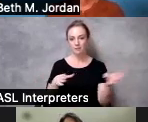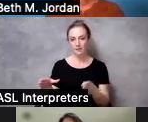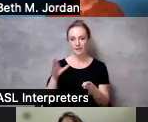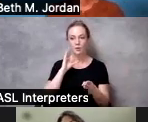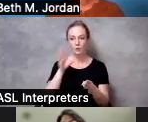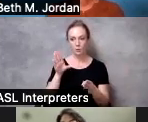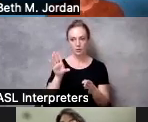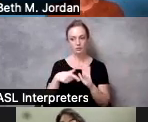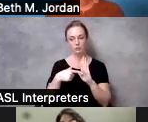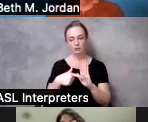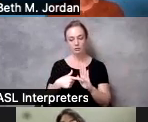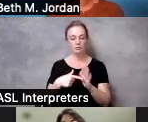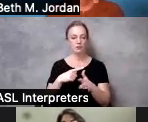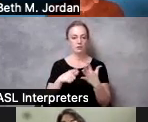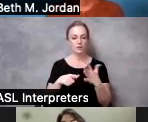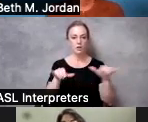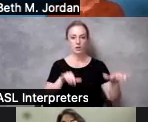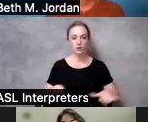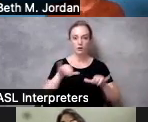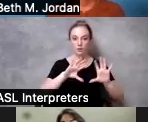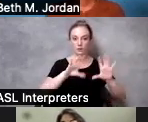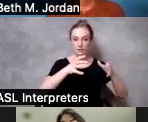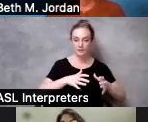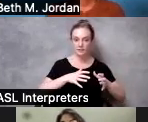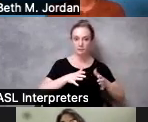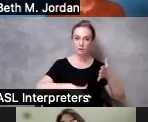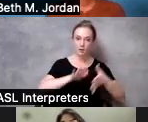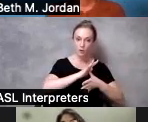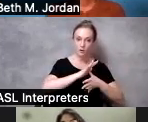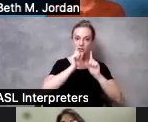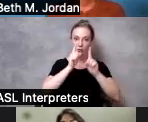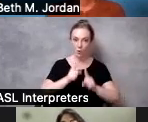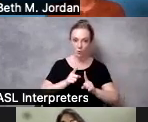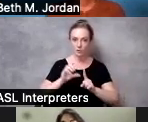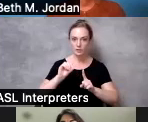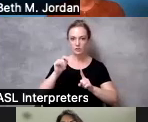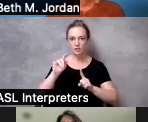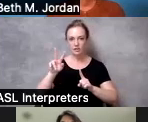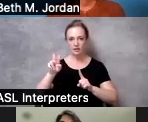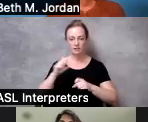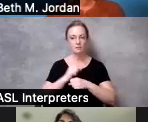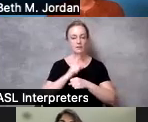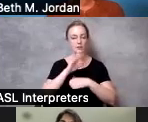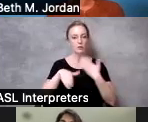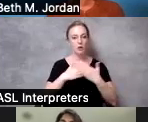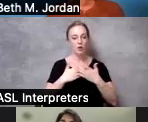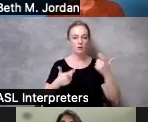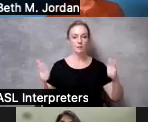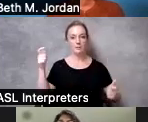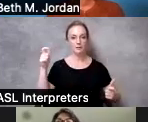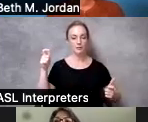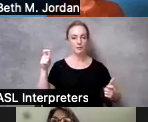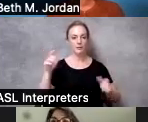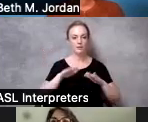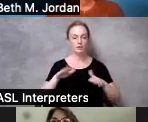reflect common sets of priorities, goals, objectives to really guide all major child-serving agencies,